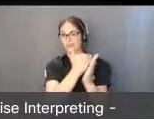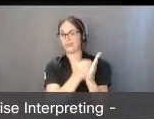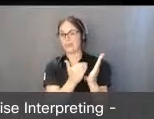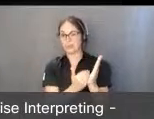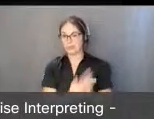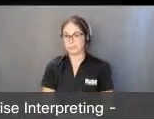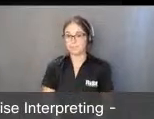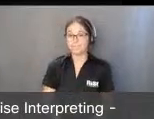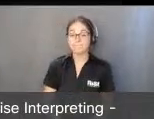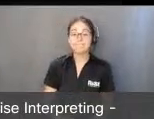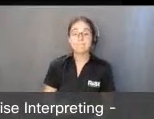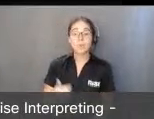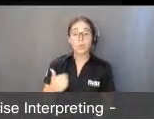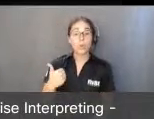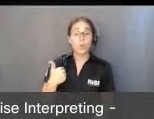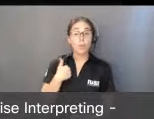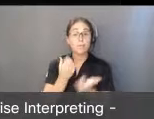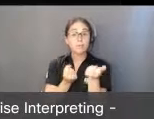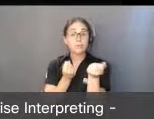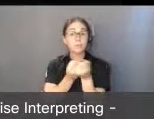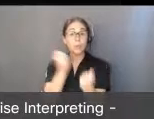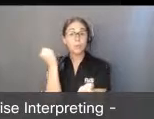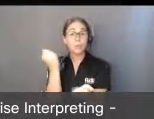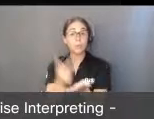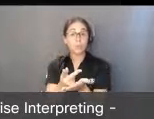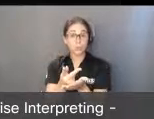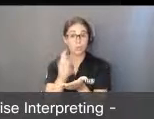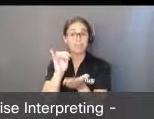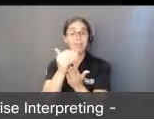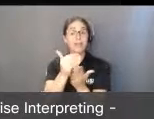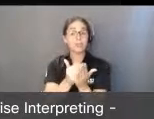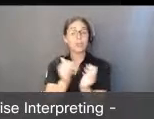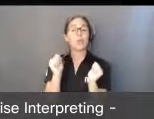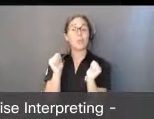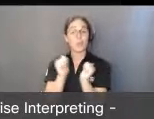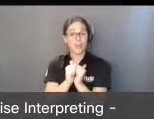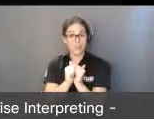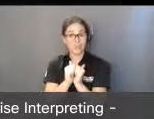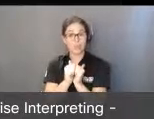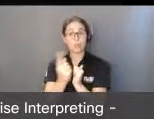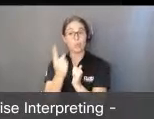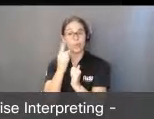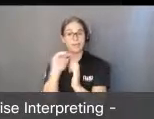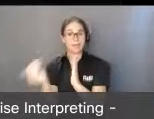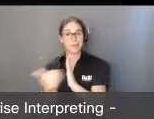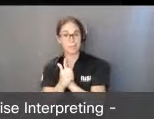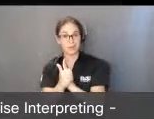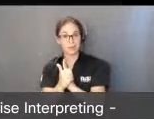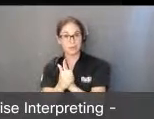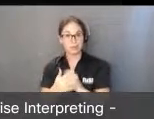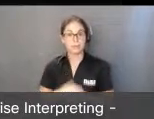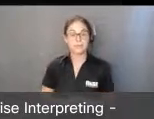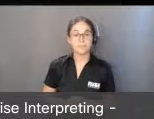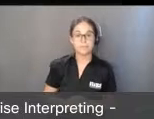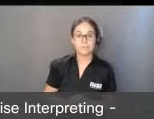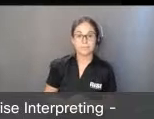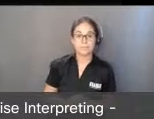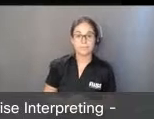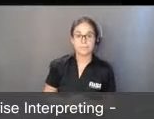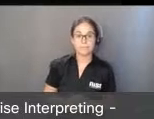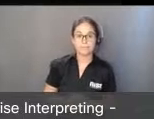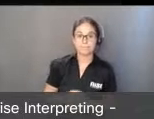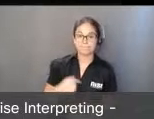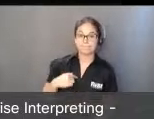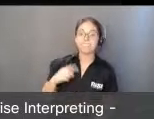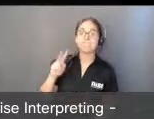$146,500. Do I have a motion to approve the agenda with the amendment? So moved. Second,